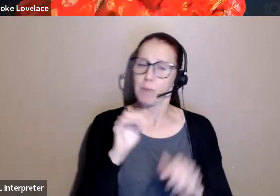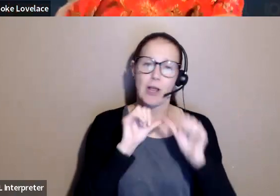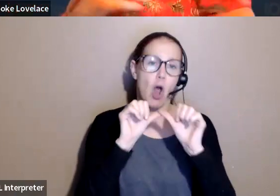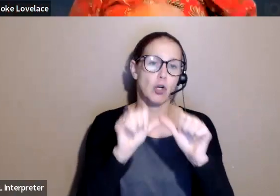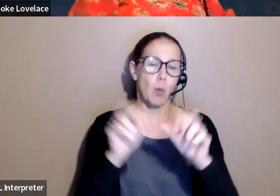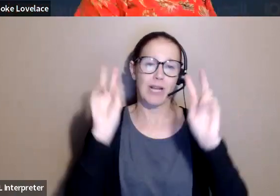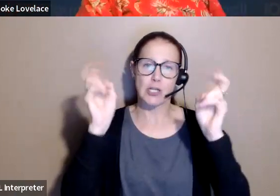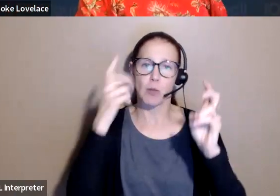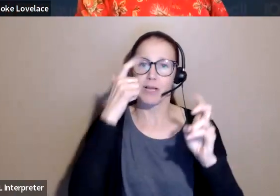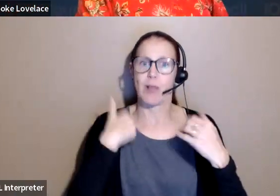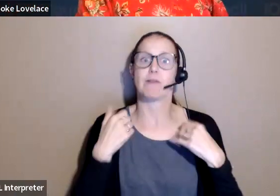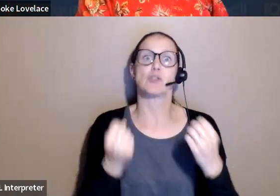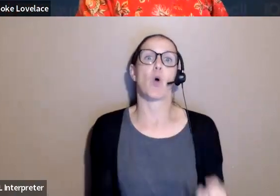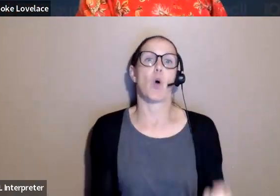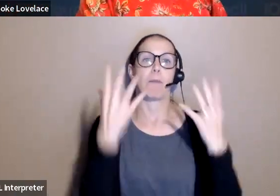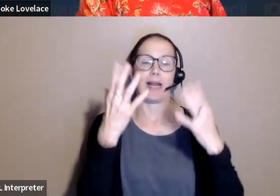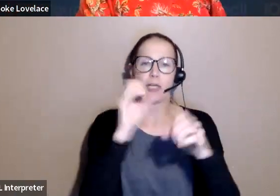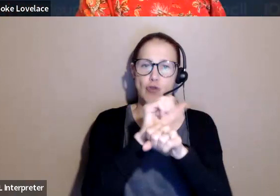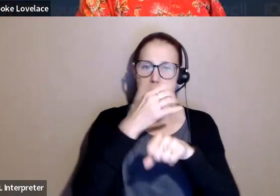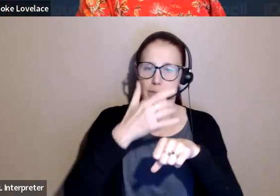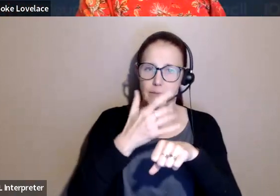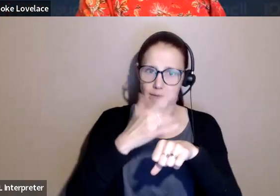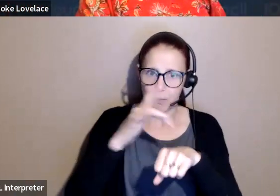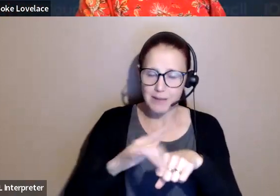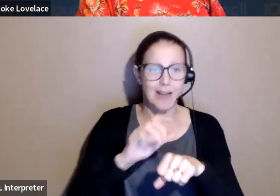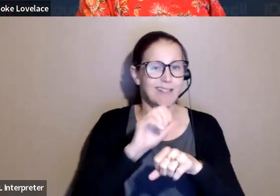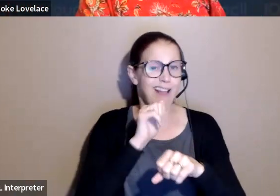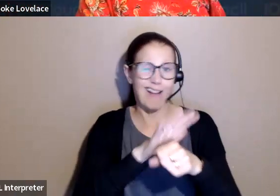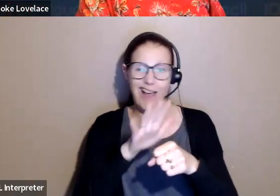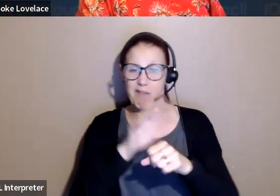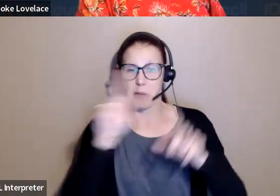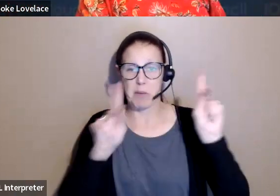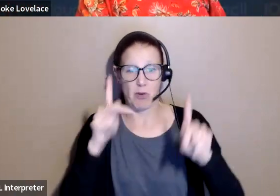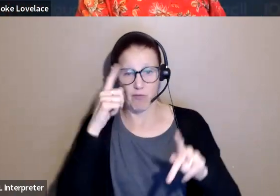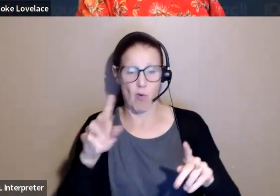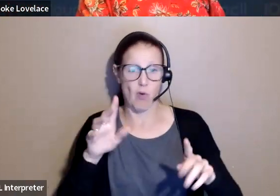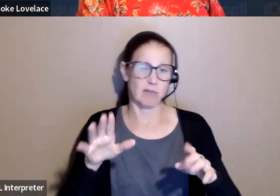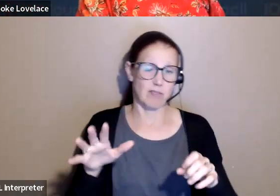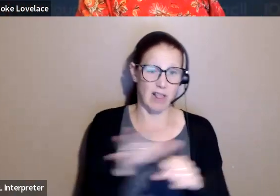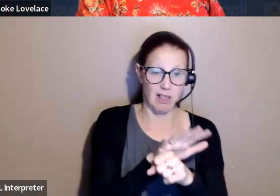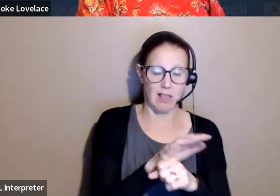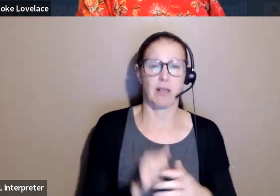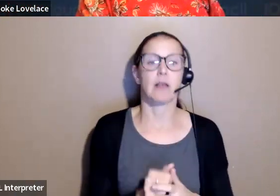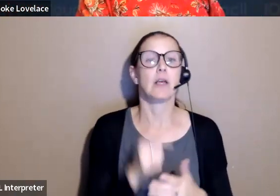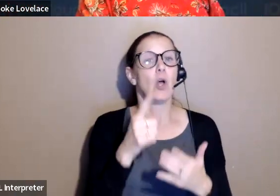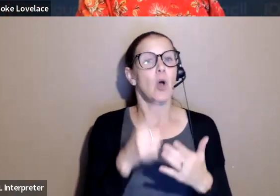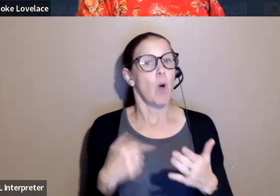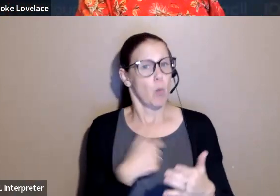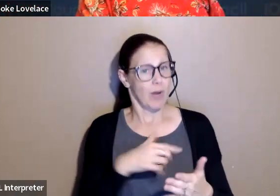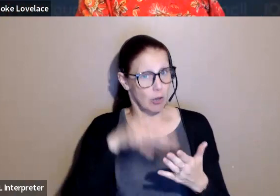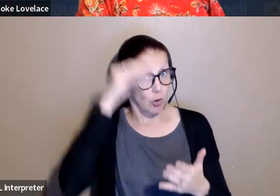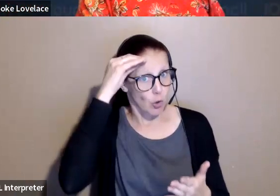have so many job openings and not enough people to fill them. And what we've found, though, is people don't